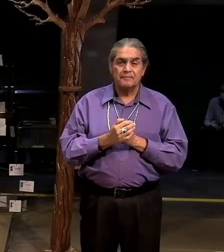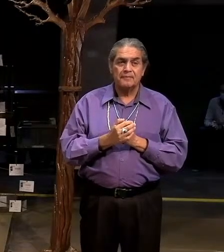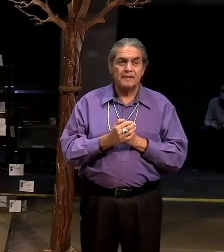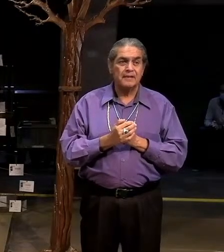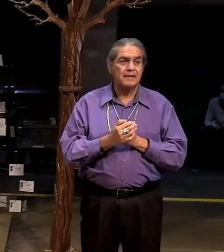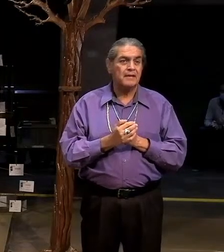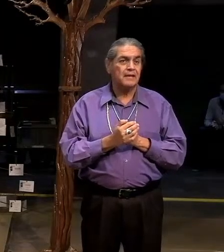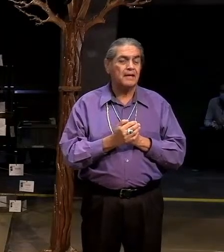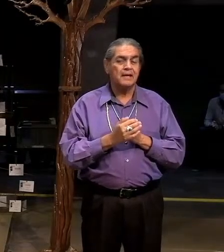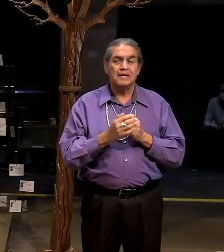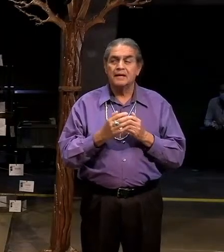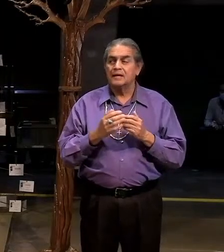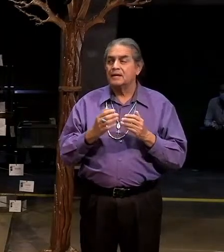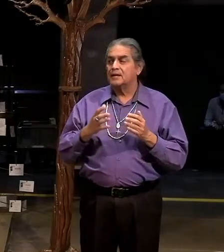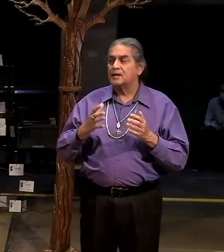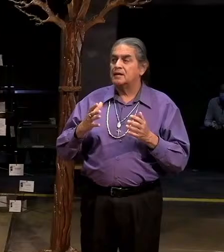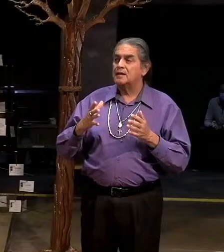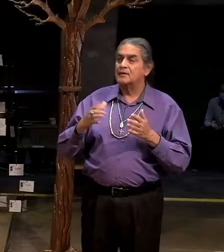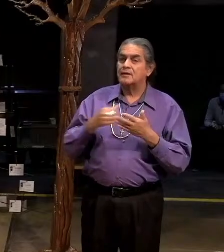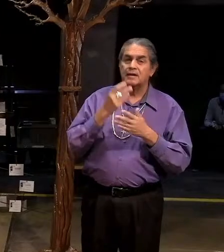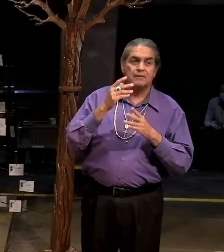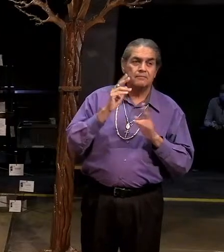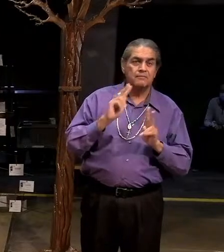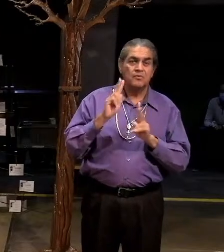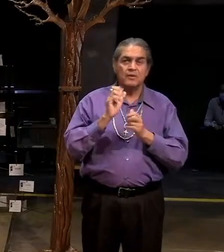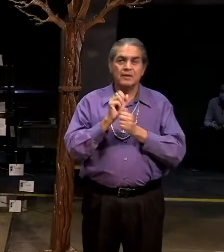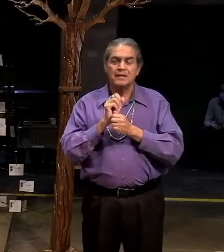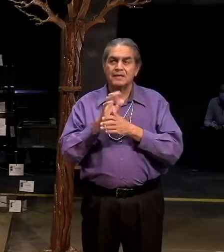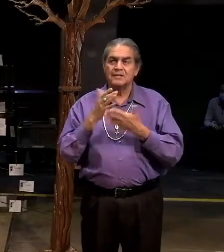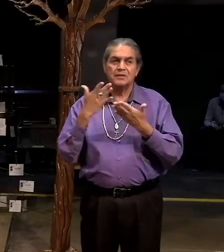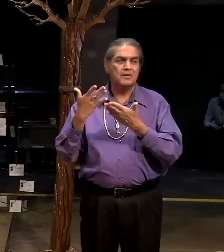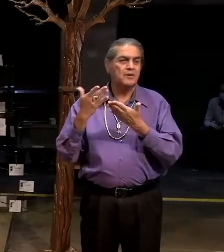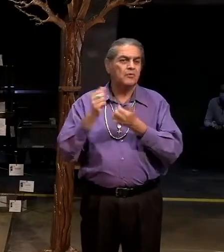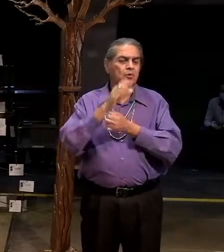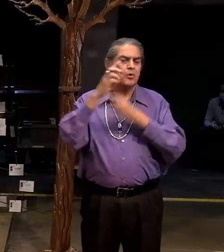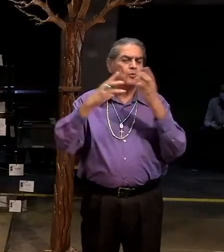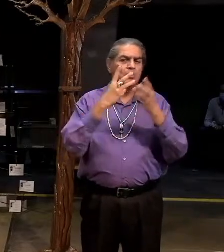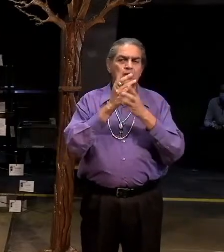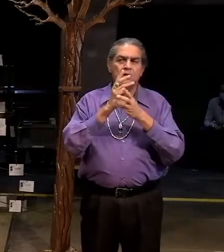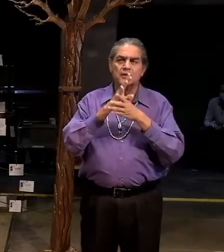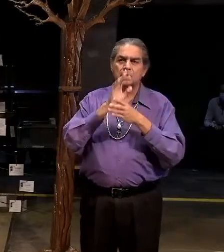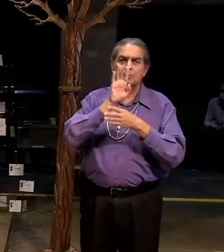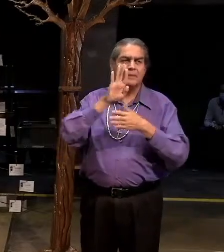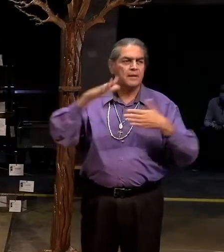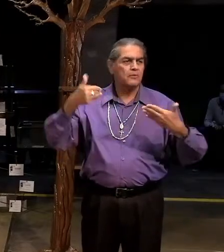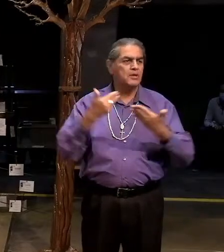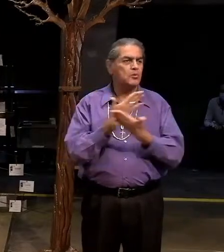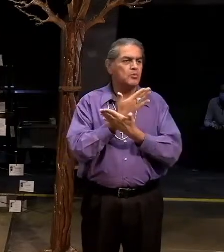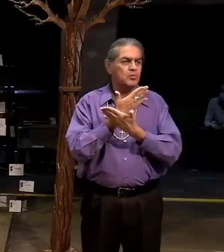Being watching constitutes a yearning for a world to be renewed.